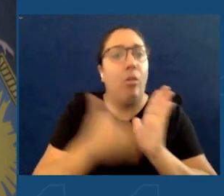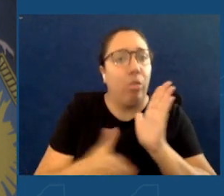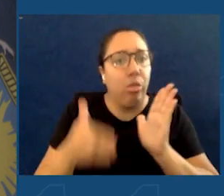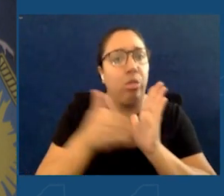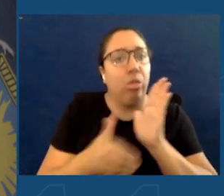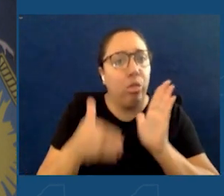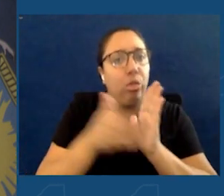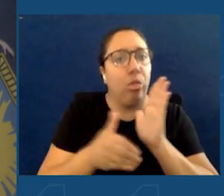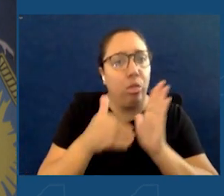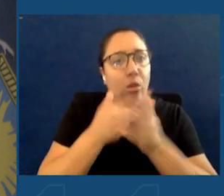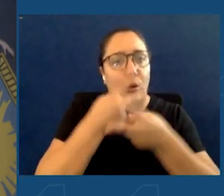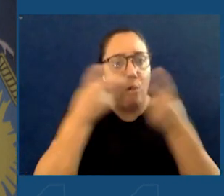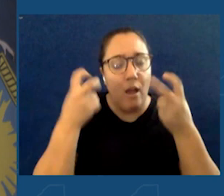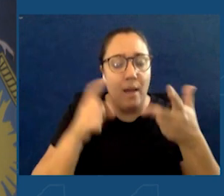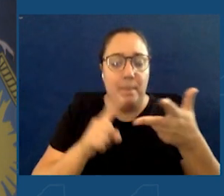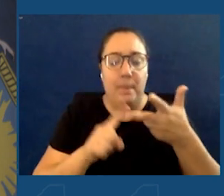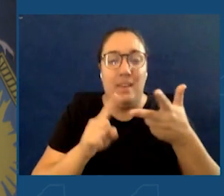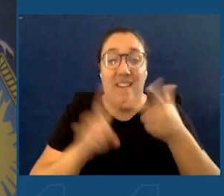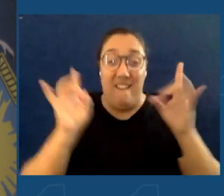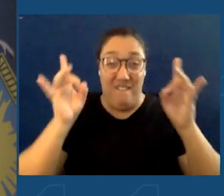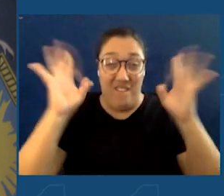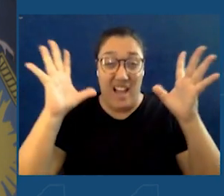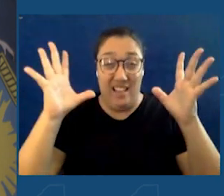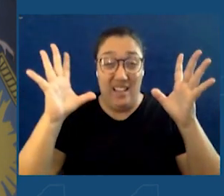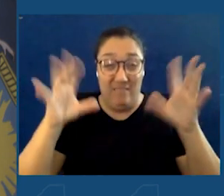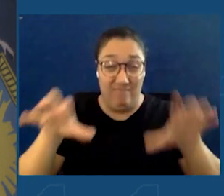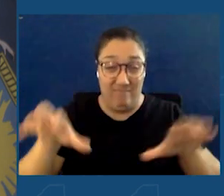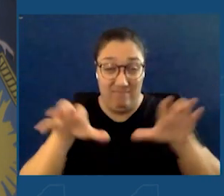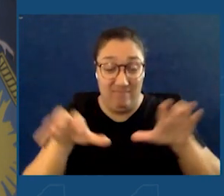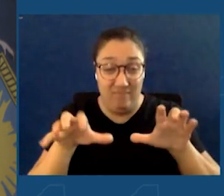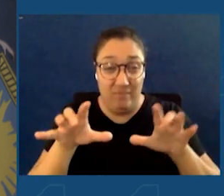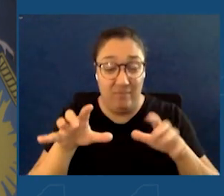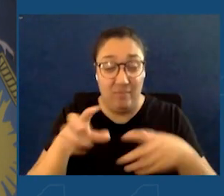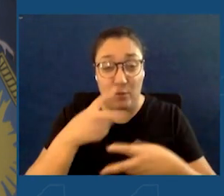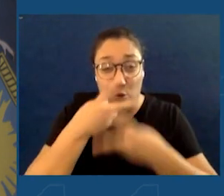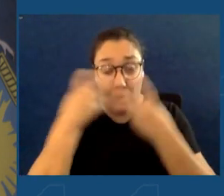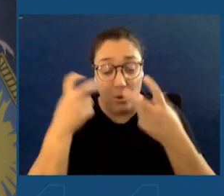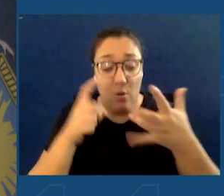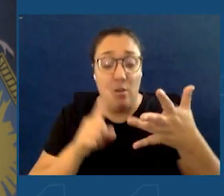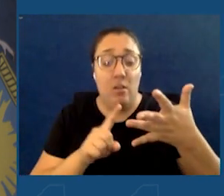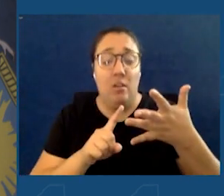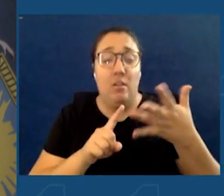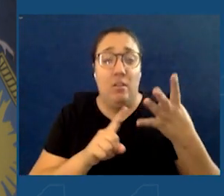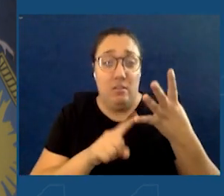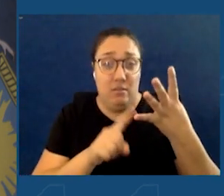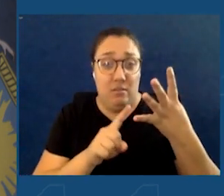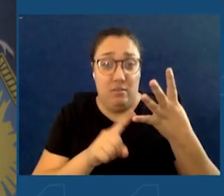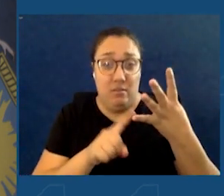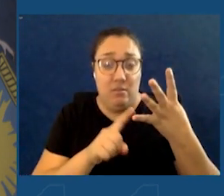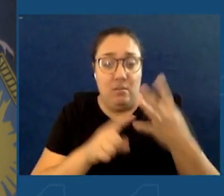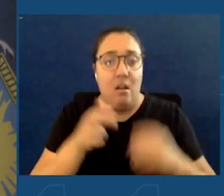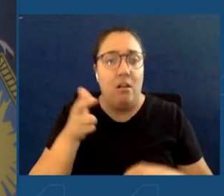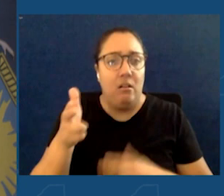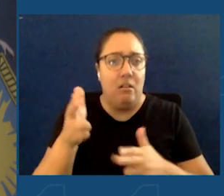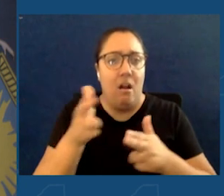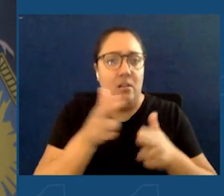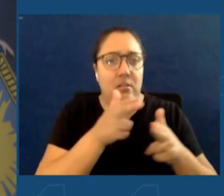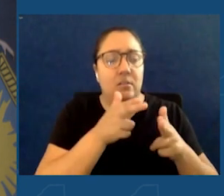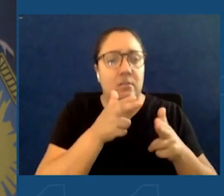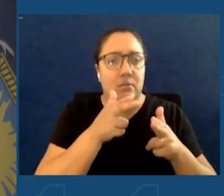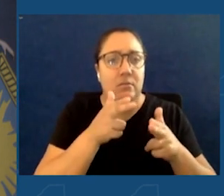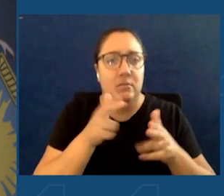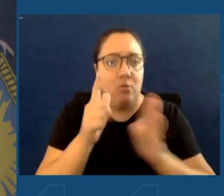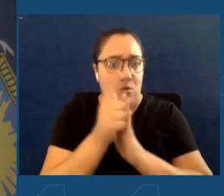violent criminals, as well as gun cases, are now covered under the bail laws. They are bail eligible. The judges have